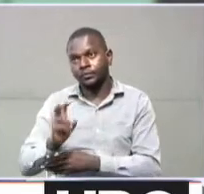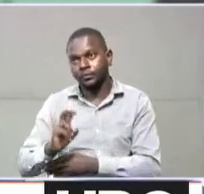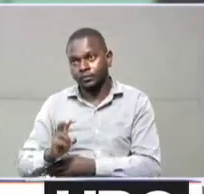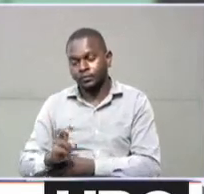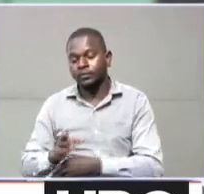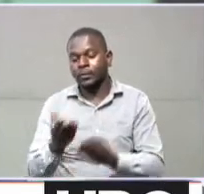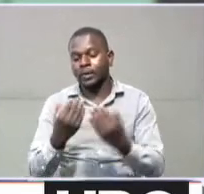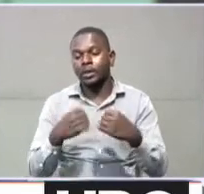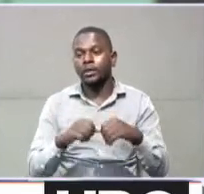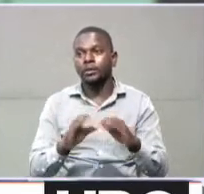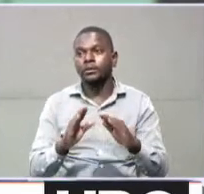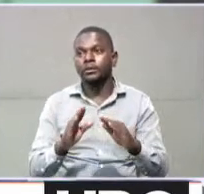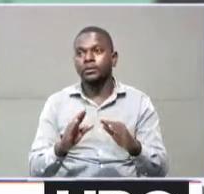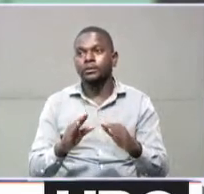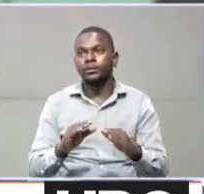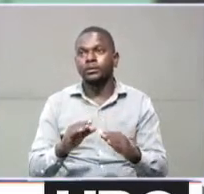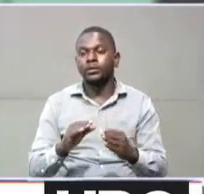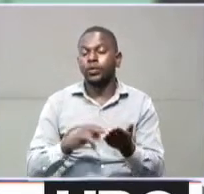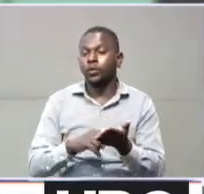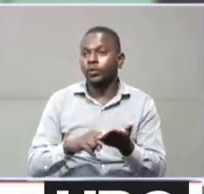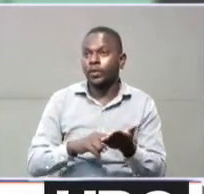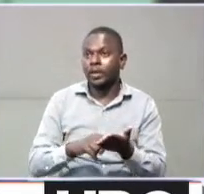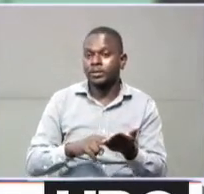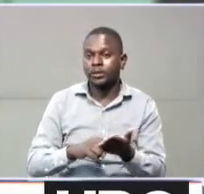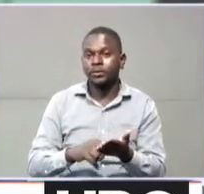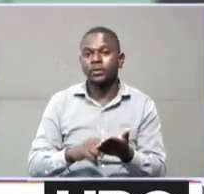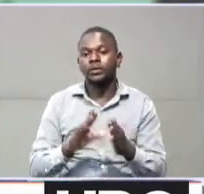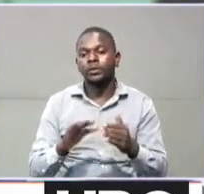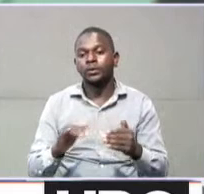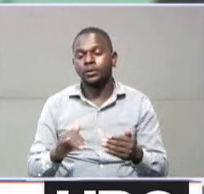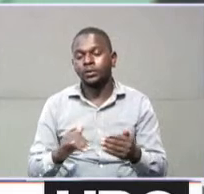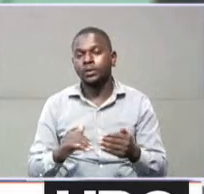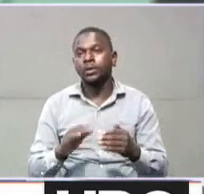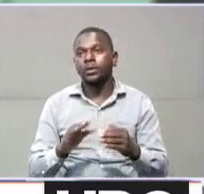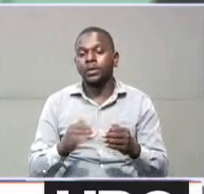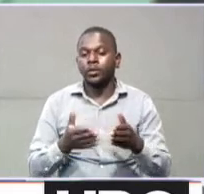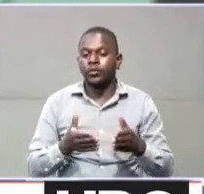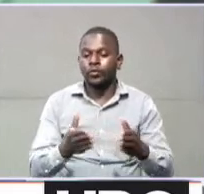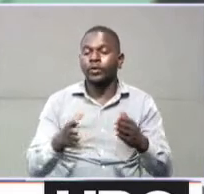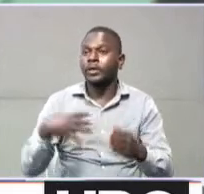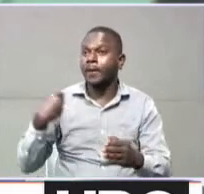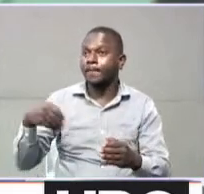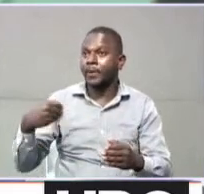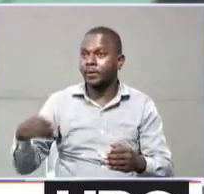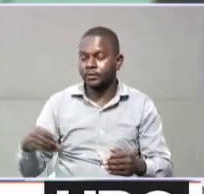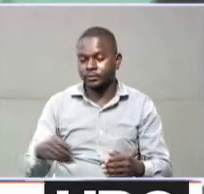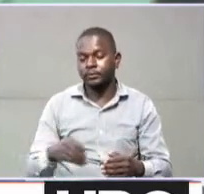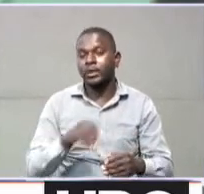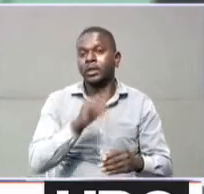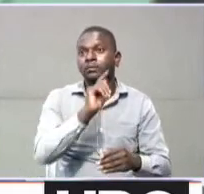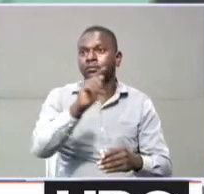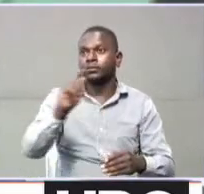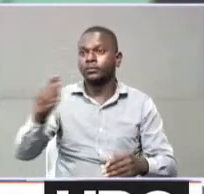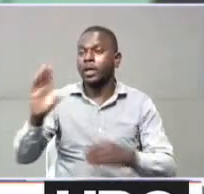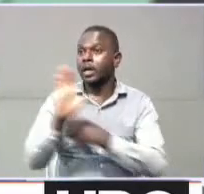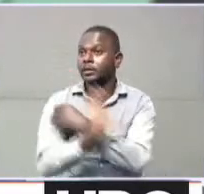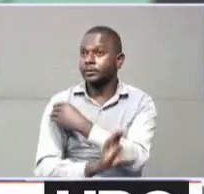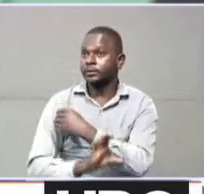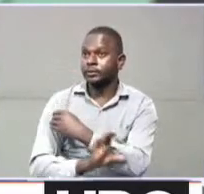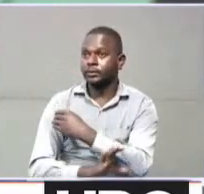activities of utilization and usage of the road equipment around the country